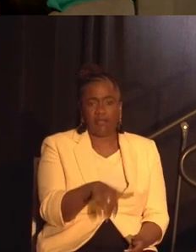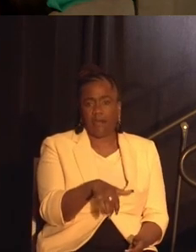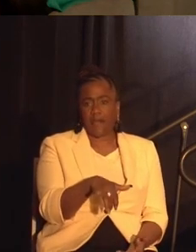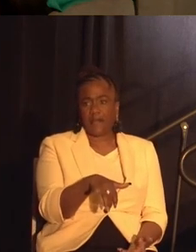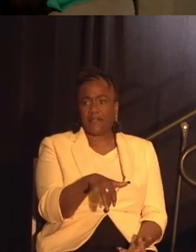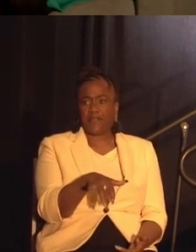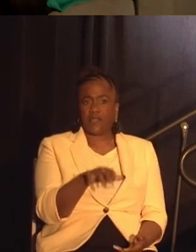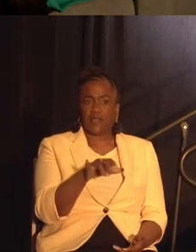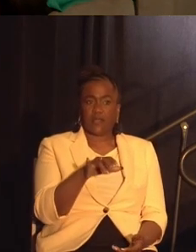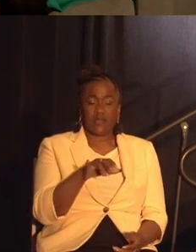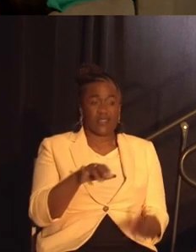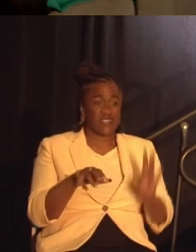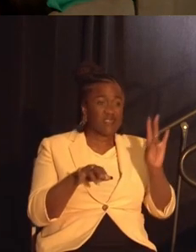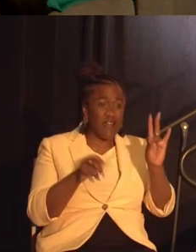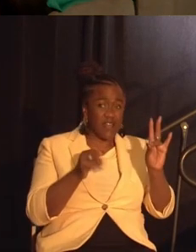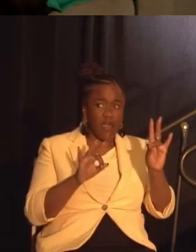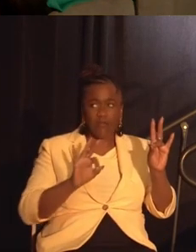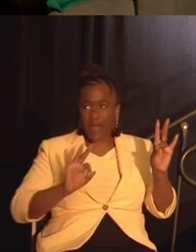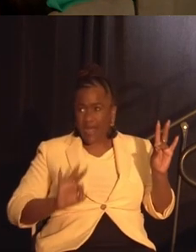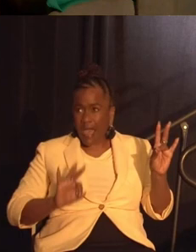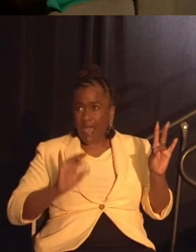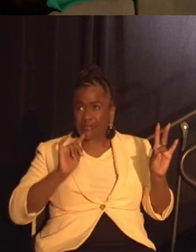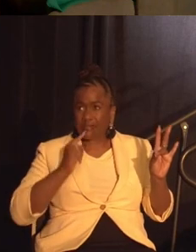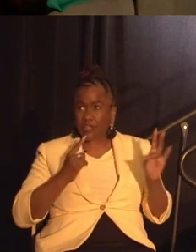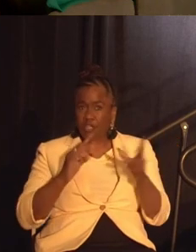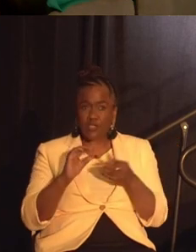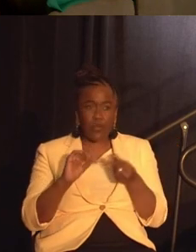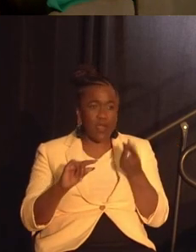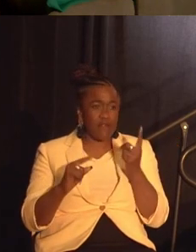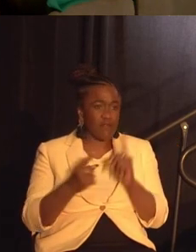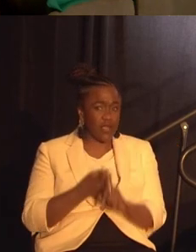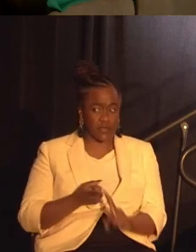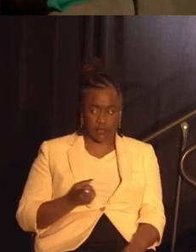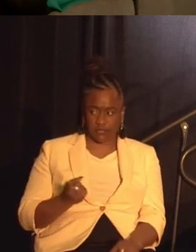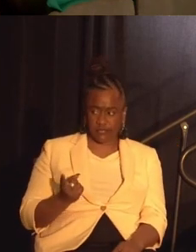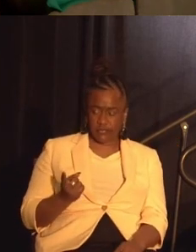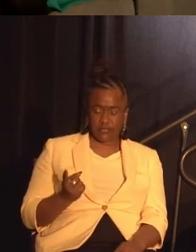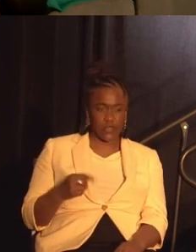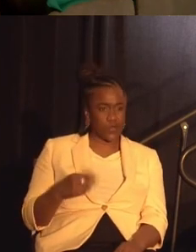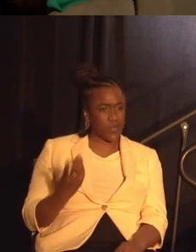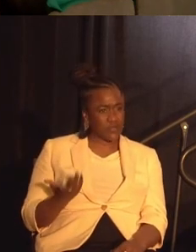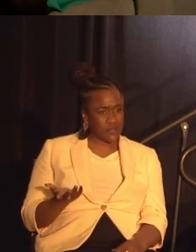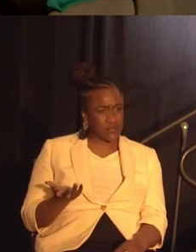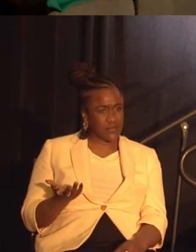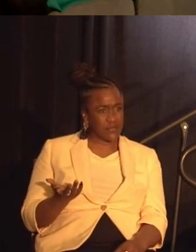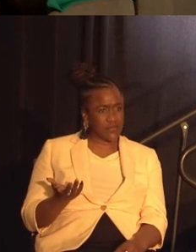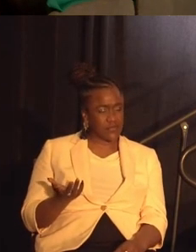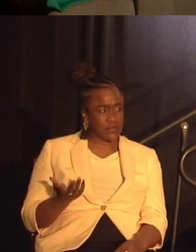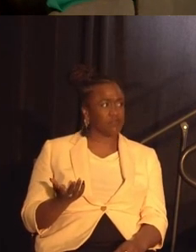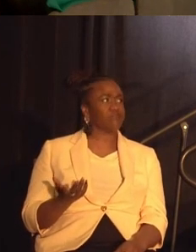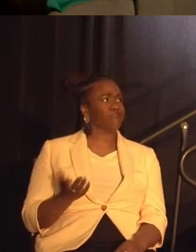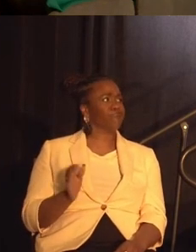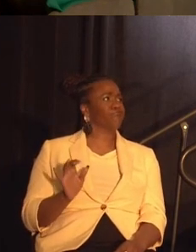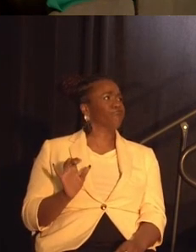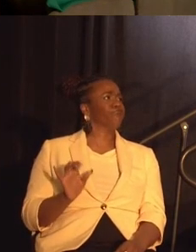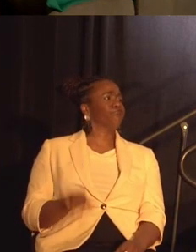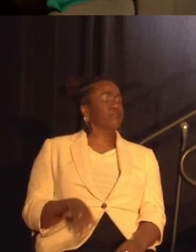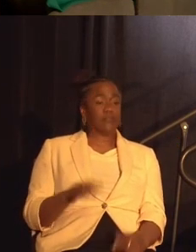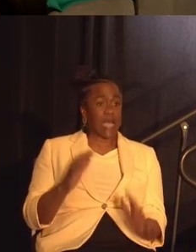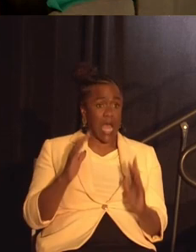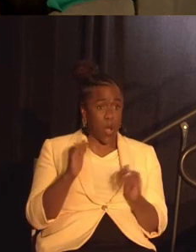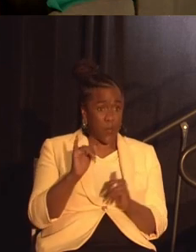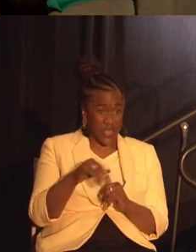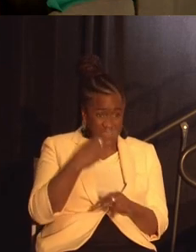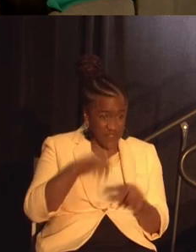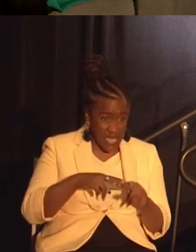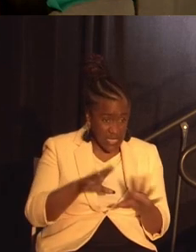like 7 out of my like 9 serious boyfriends at that time I wrote that essay were white, right? And like and I hope it's